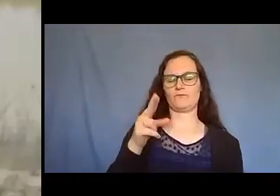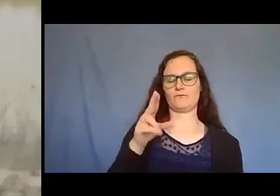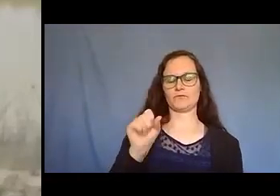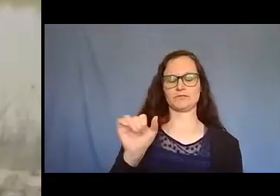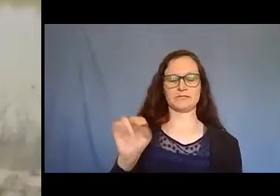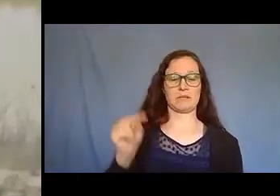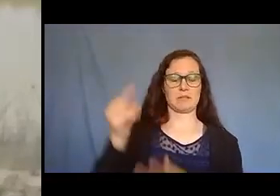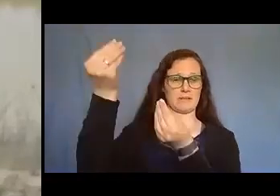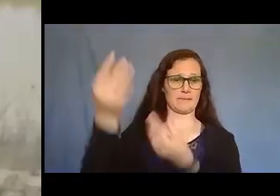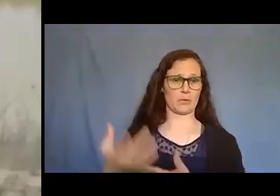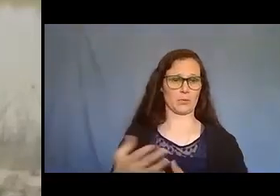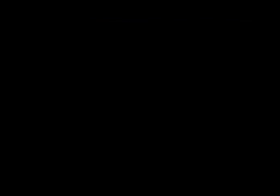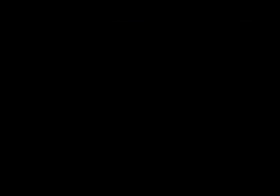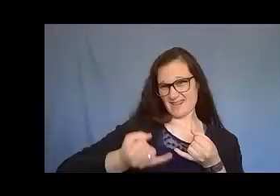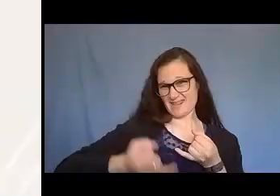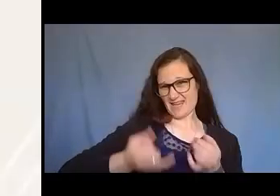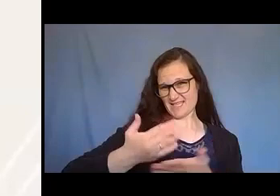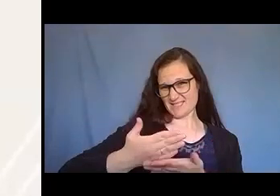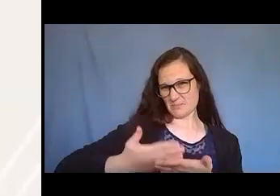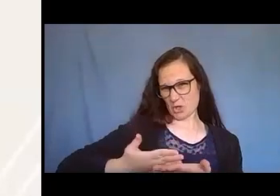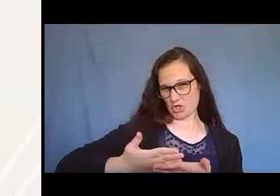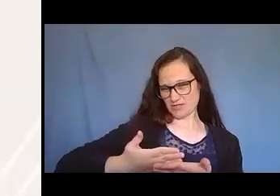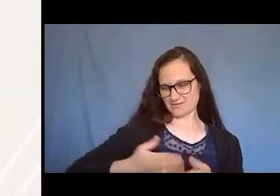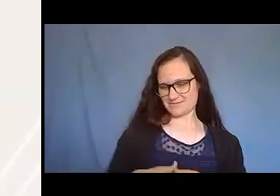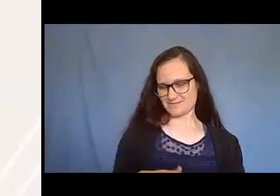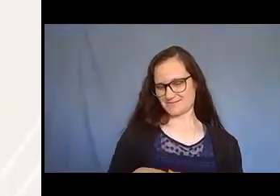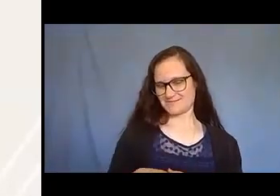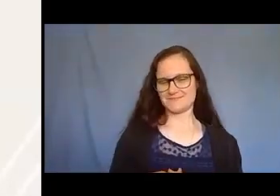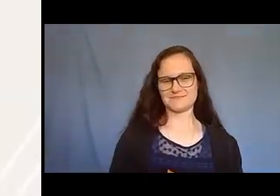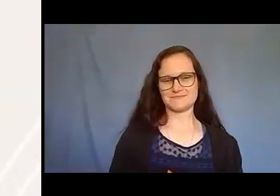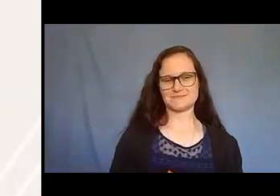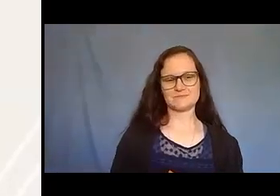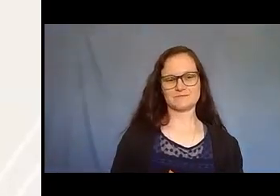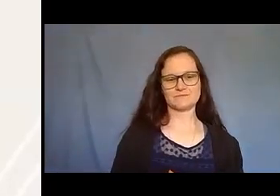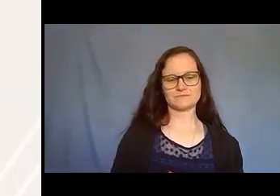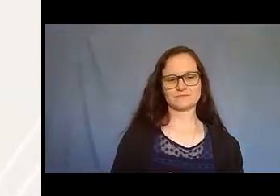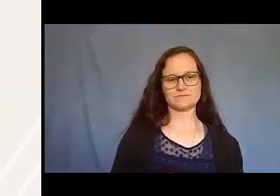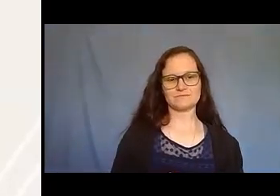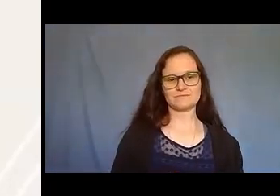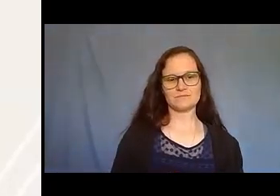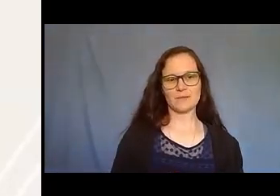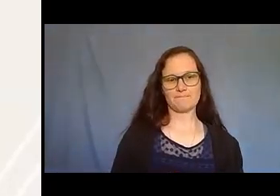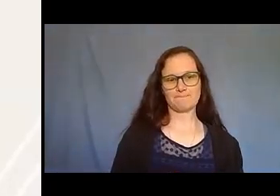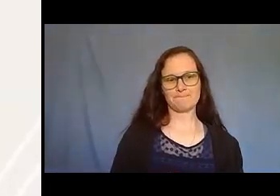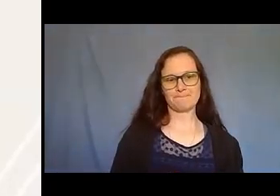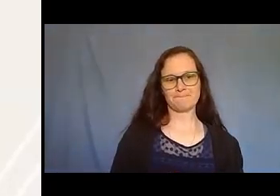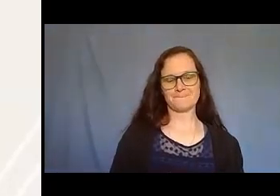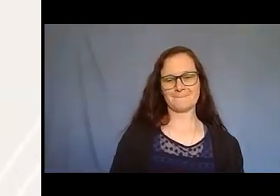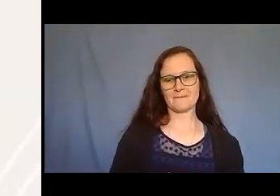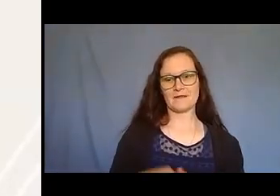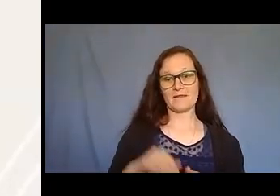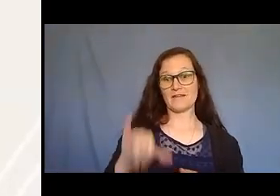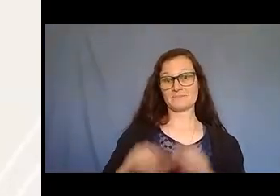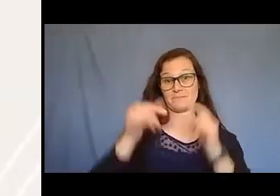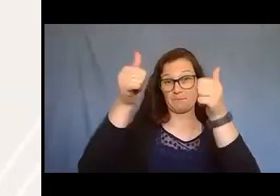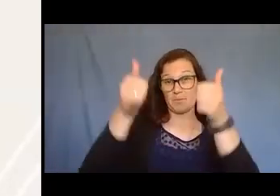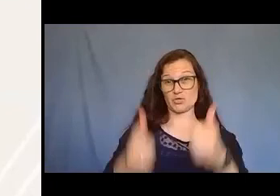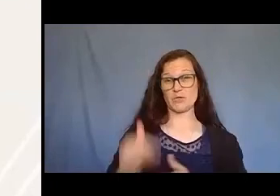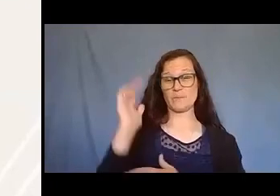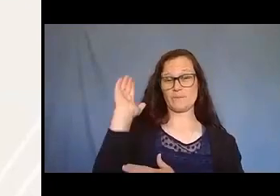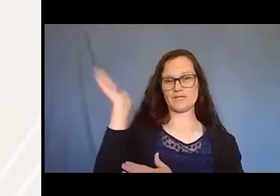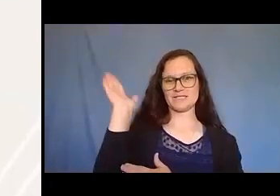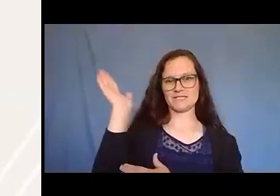All right, thank you so much, Emily. This is actually going to be a poster presentation of